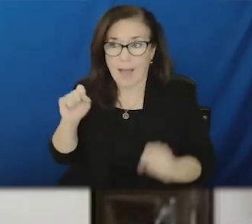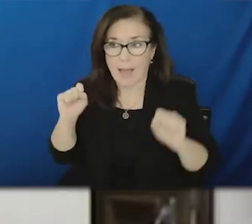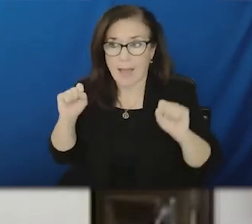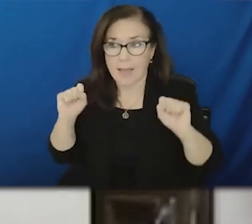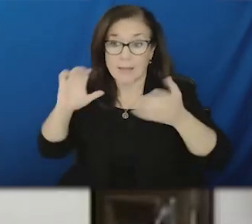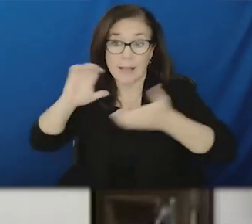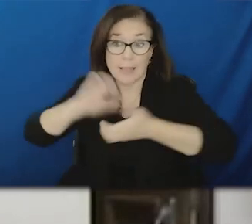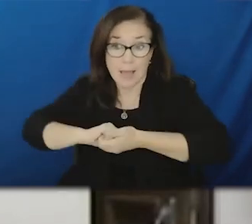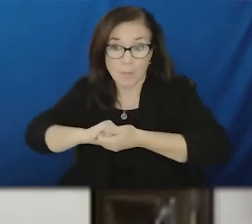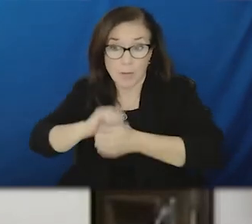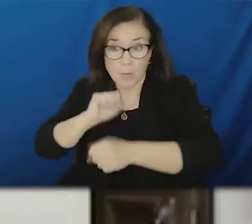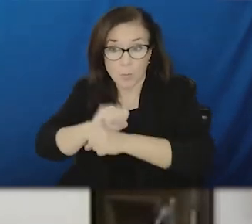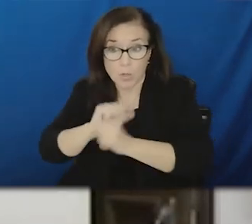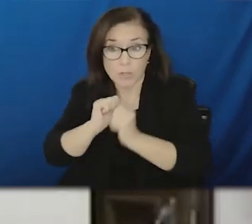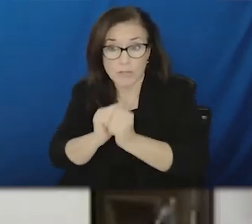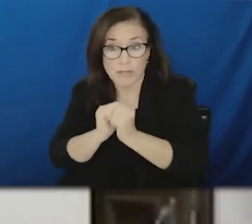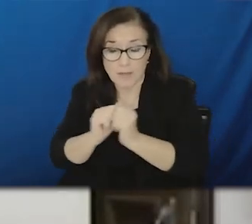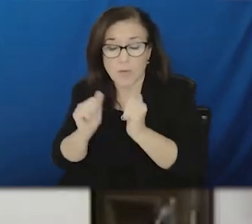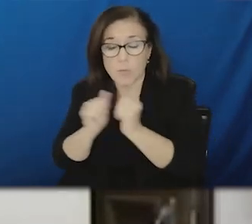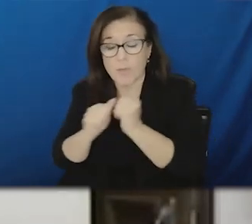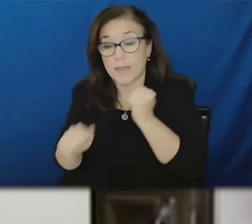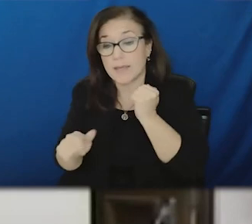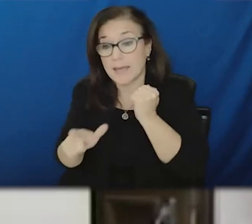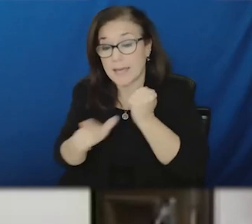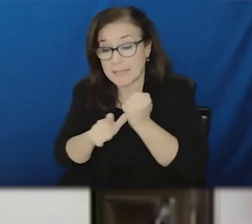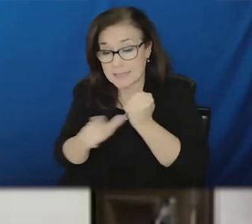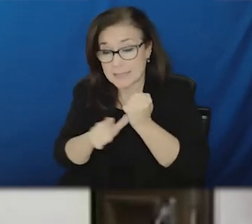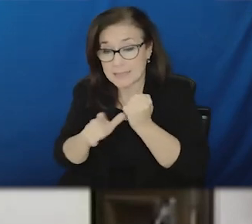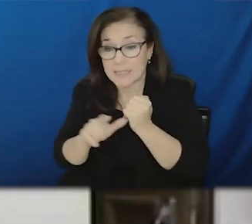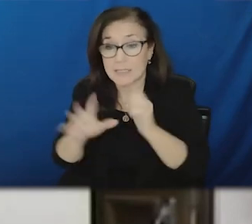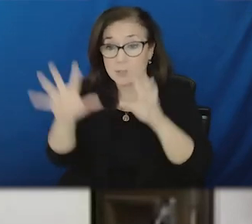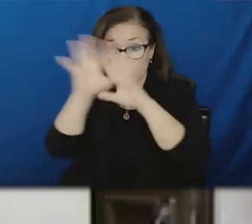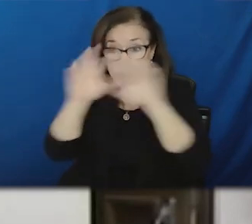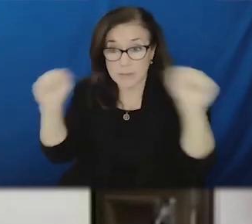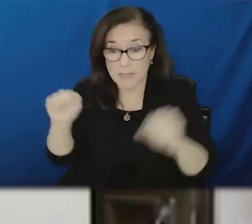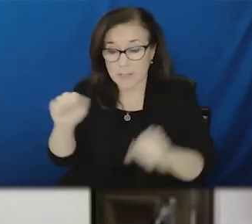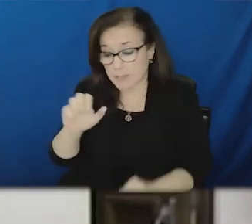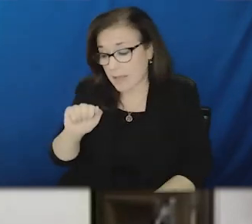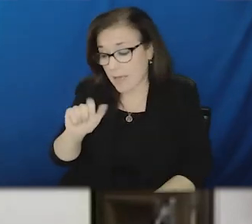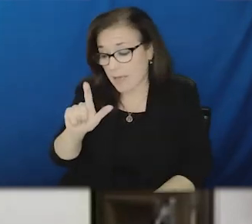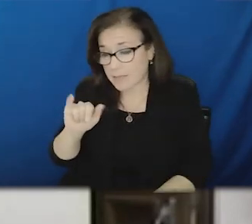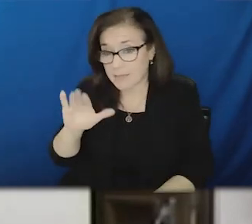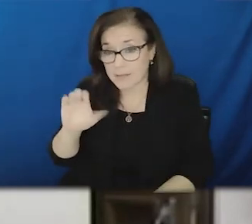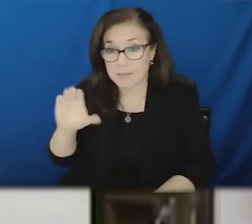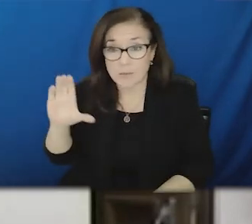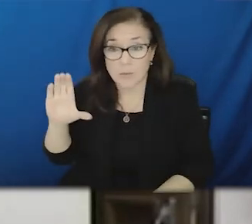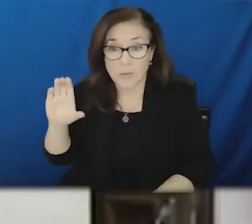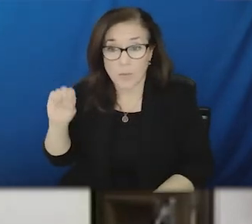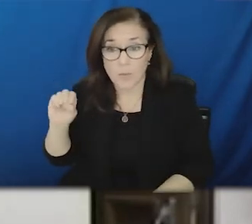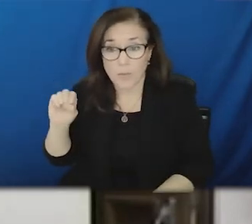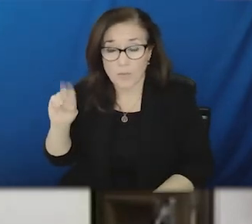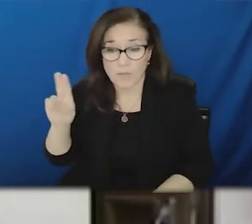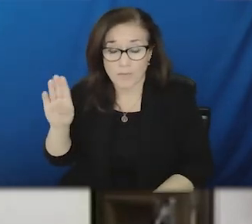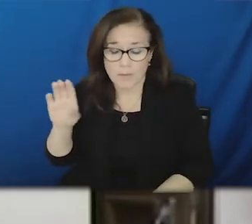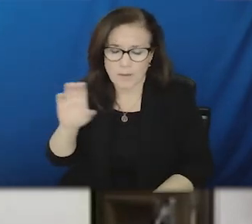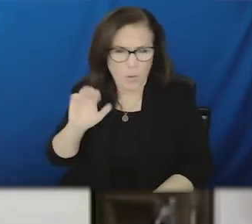with Assistant Superintendent Ana Escobedo and our Director Sierra Lockridge to really